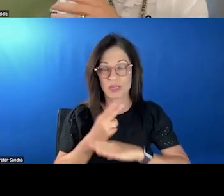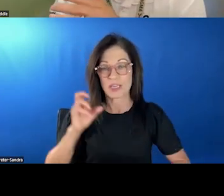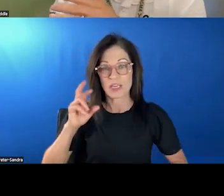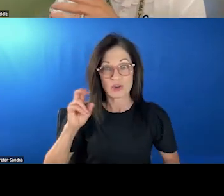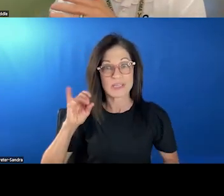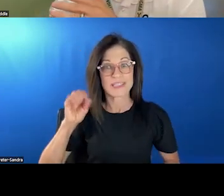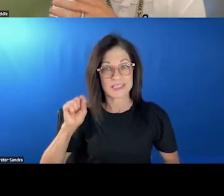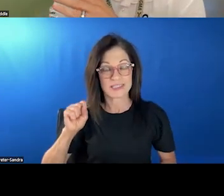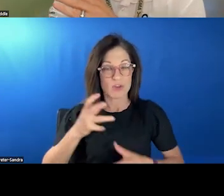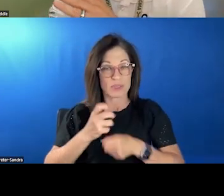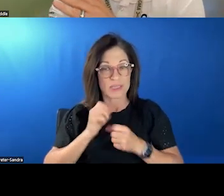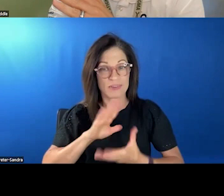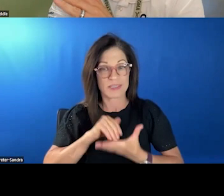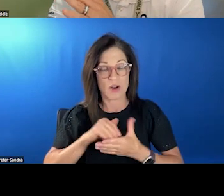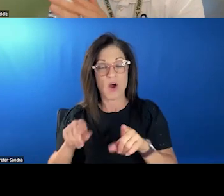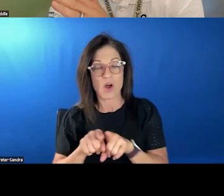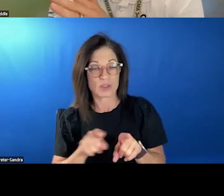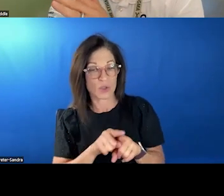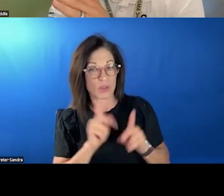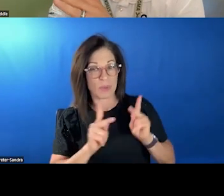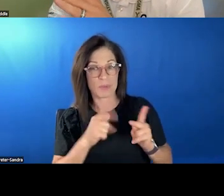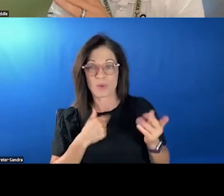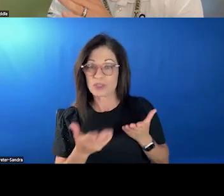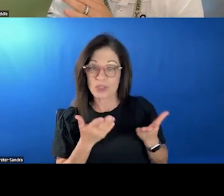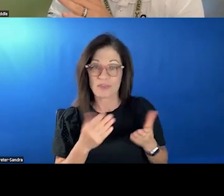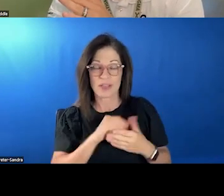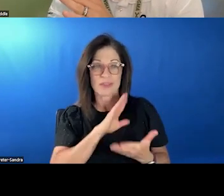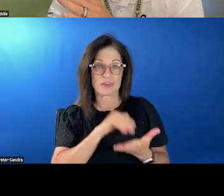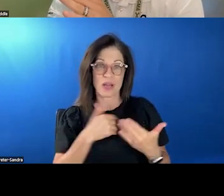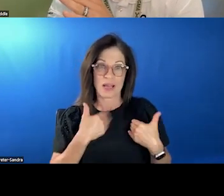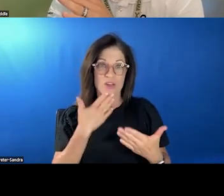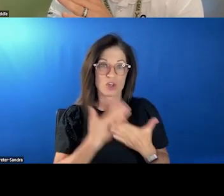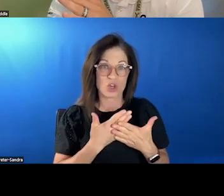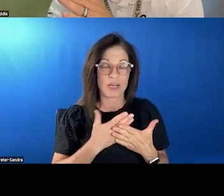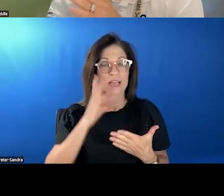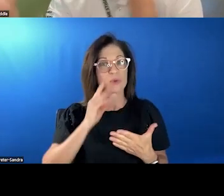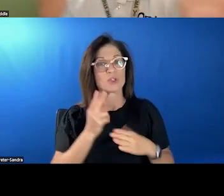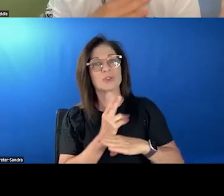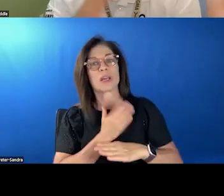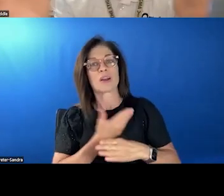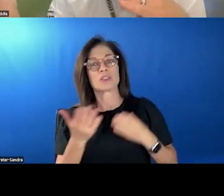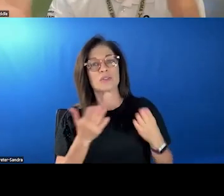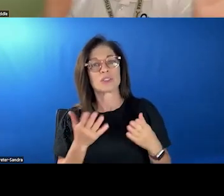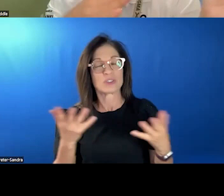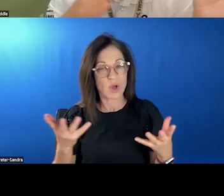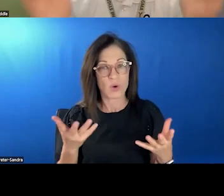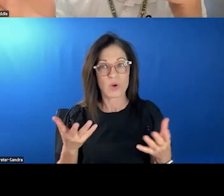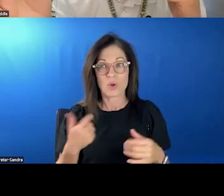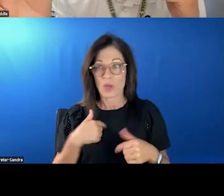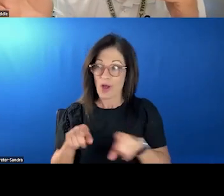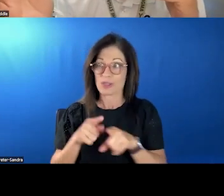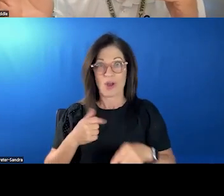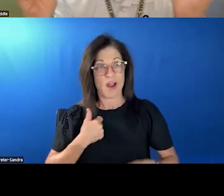centers, and our guests that we're serving at our center are having a good experience using our services, so that we also